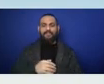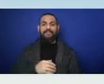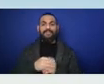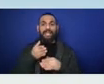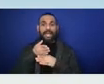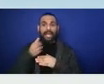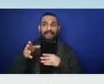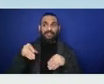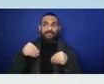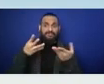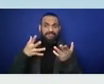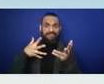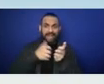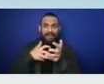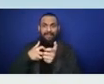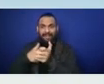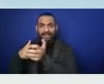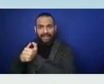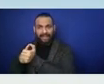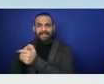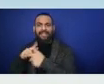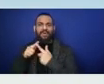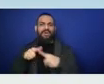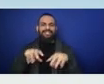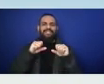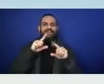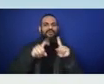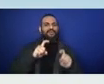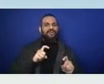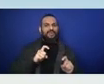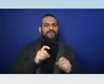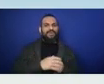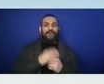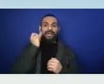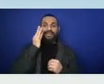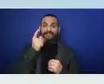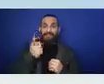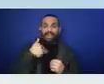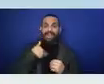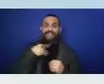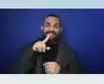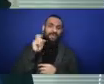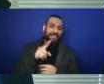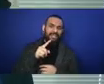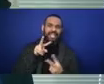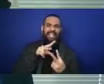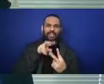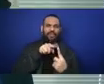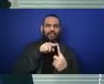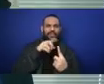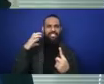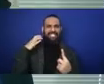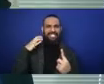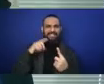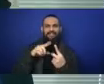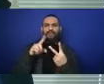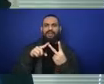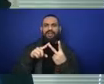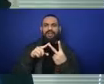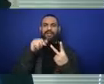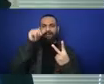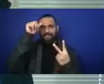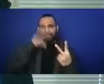then we are going to take questions. So if you have a question that either the chief or Mr. Acosta or myself